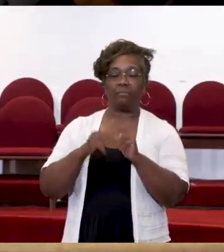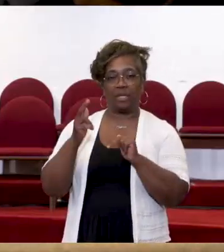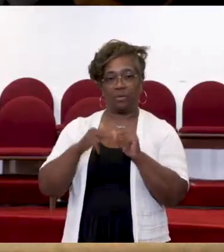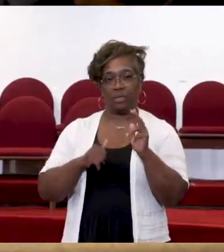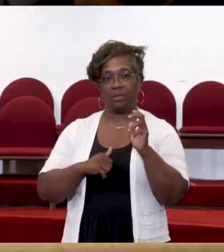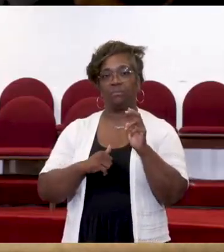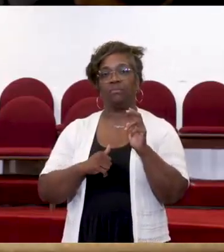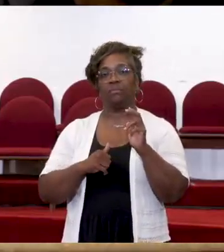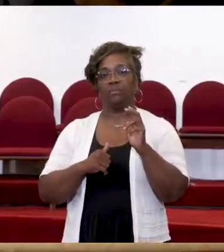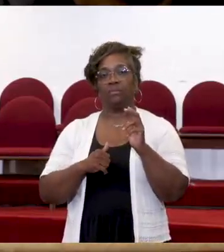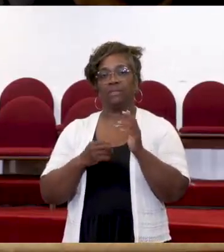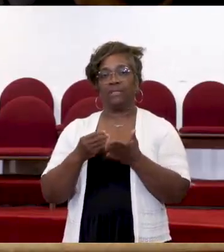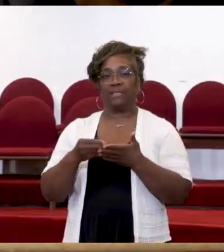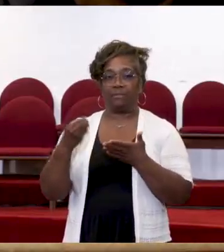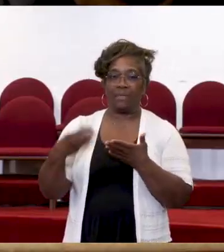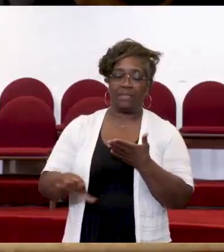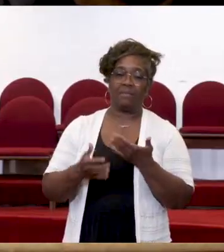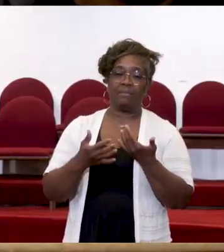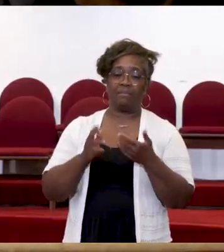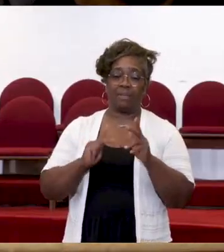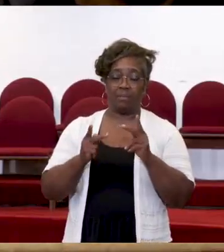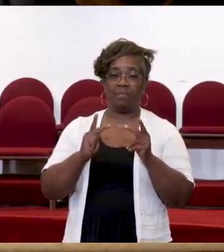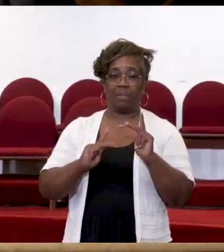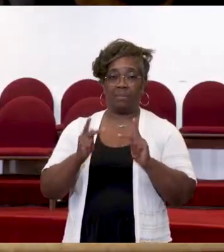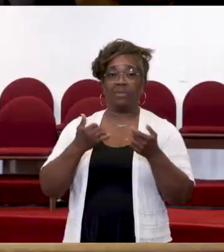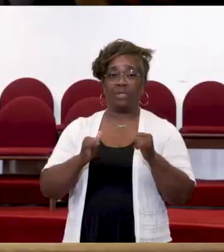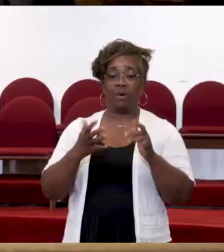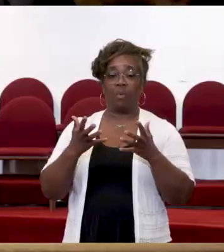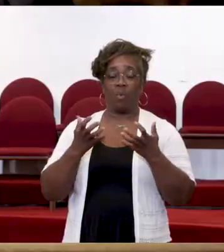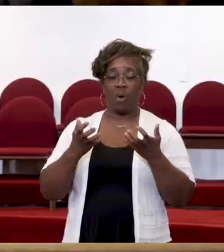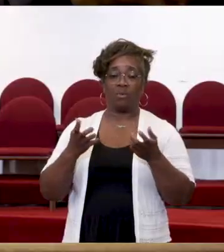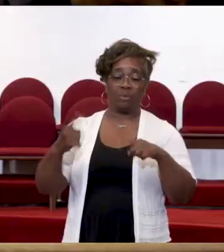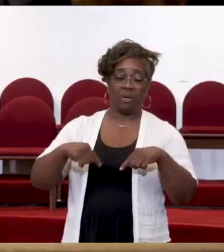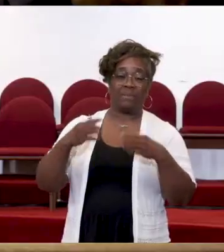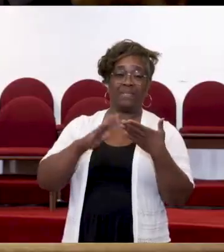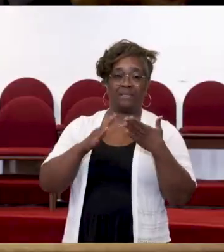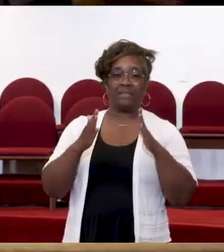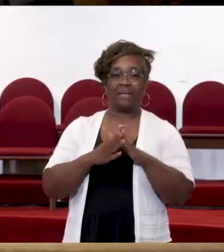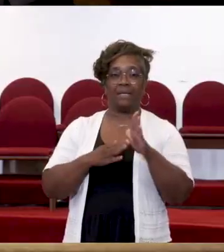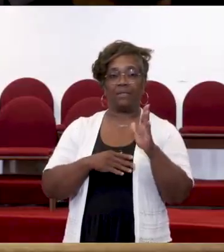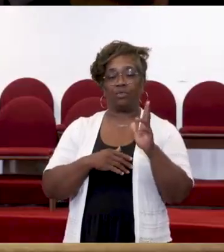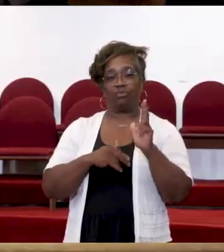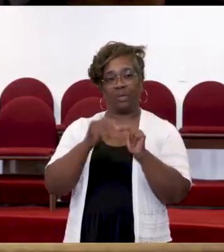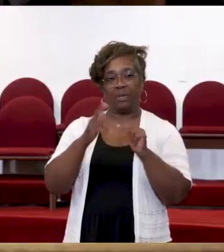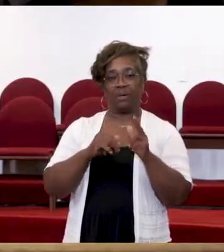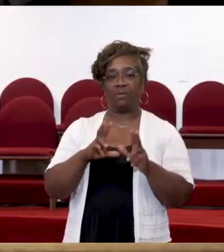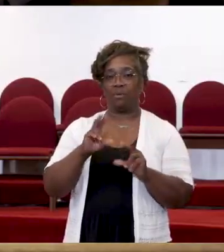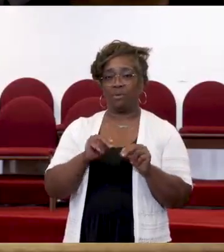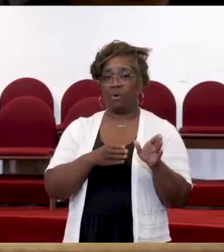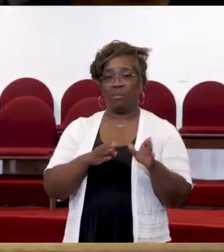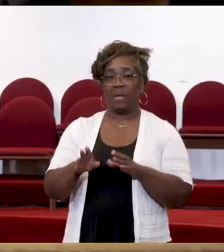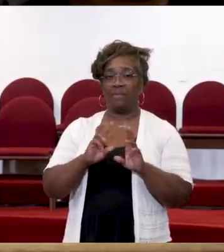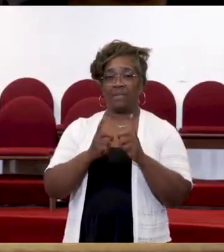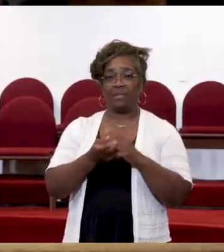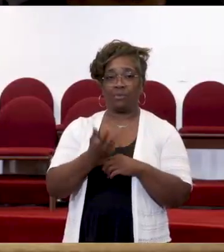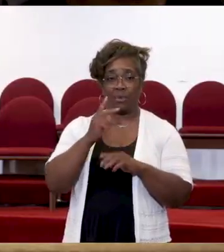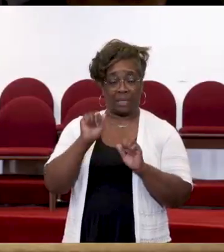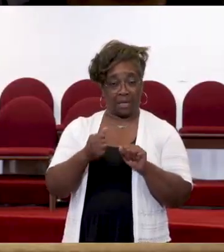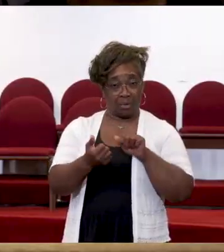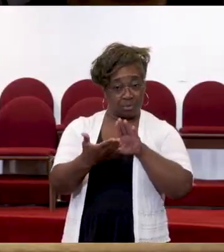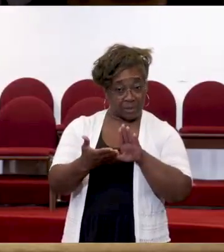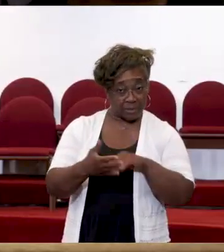but there's still people who want to come to the city and build. But we don't have a plan for District 3. Can you address that, sir?